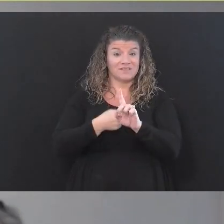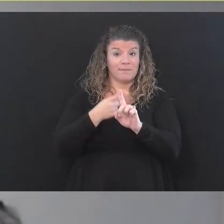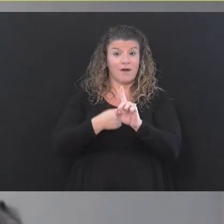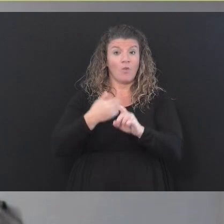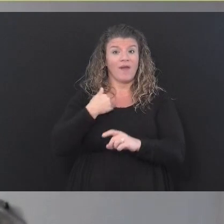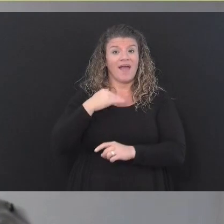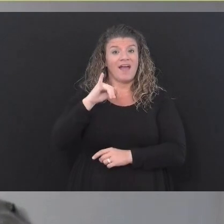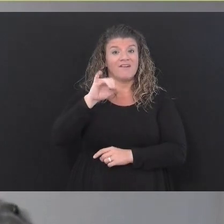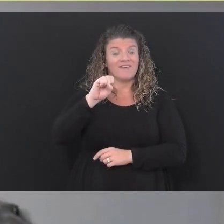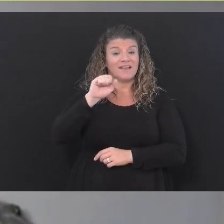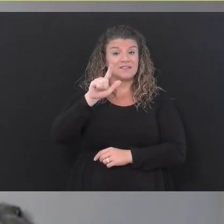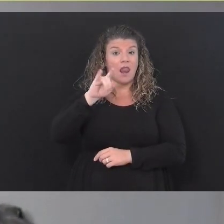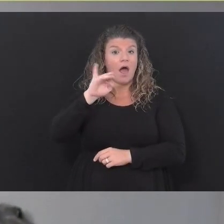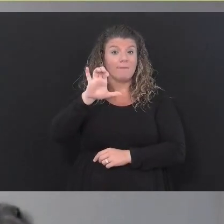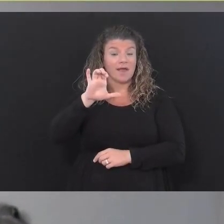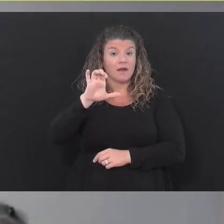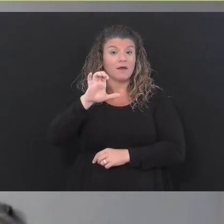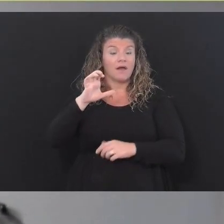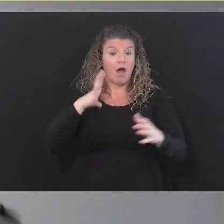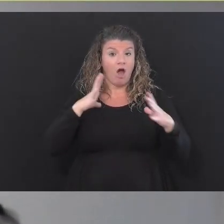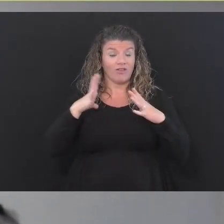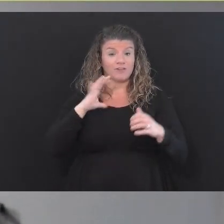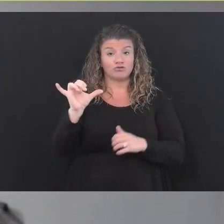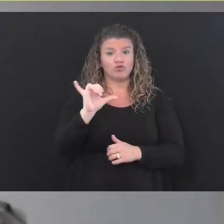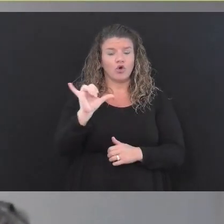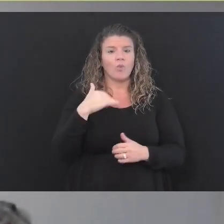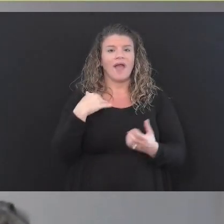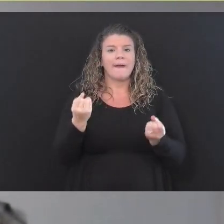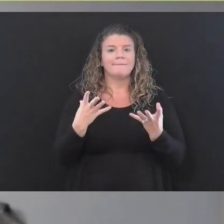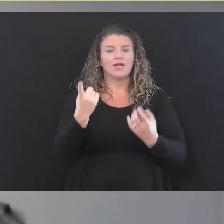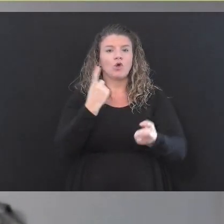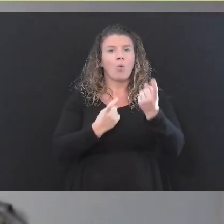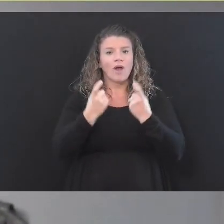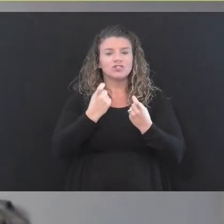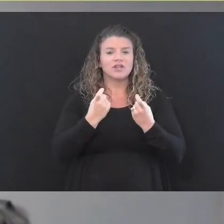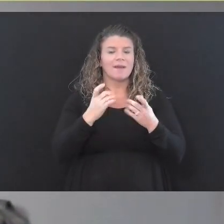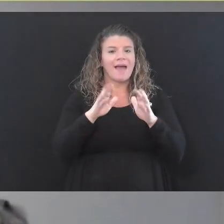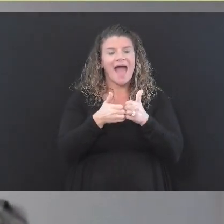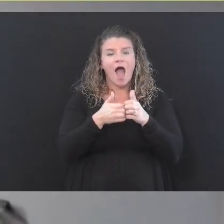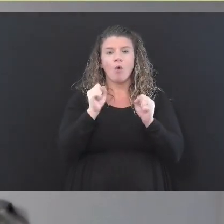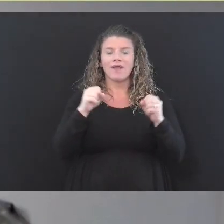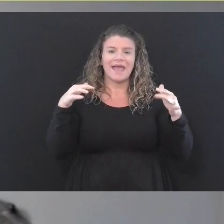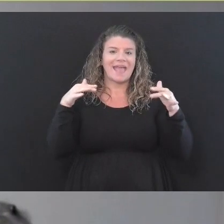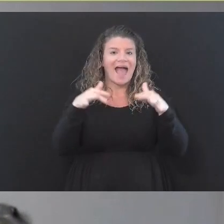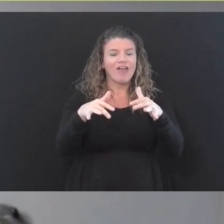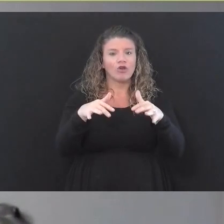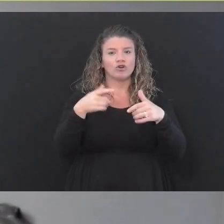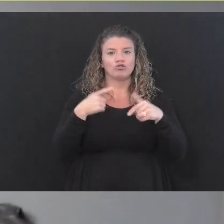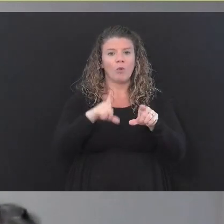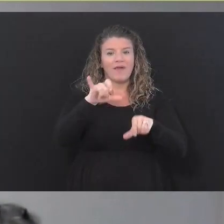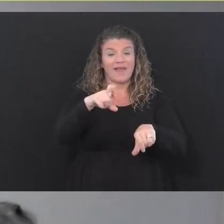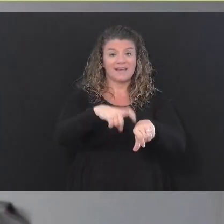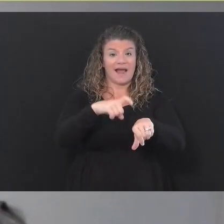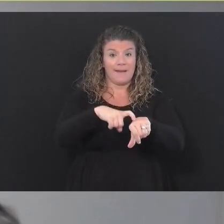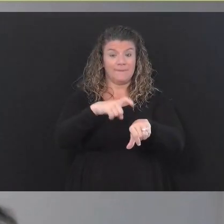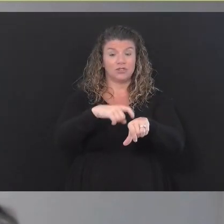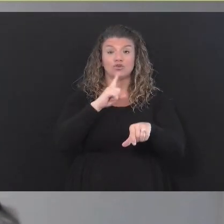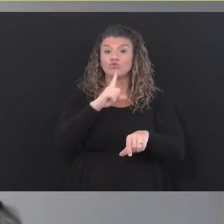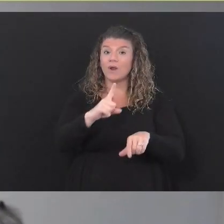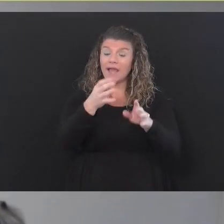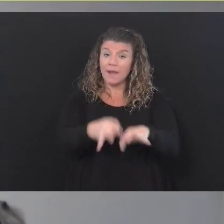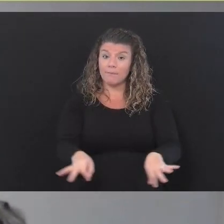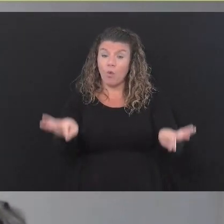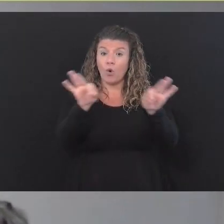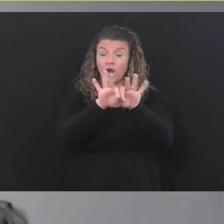Islamic religious holidays, we've had some questions around gatherings related to these events. And so I think what's really important